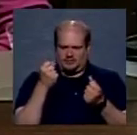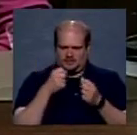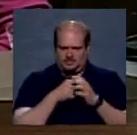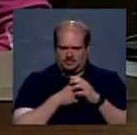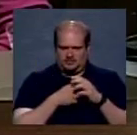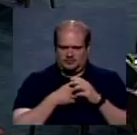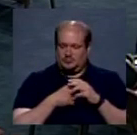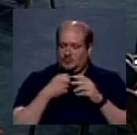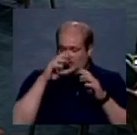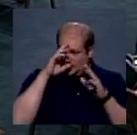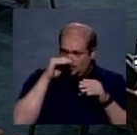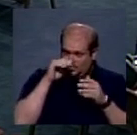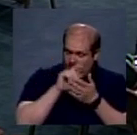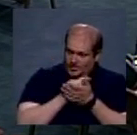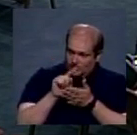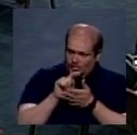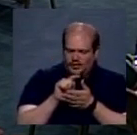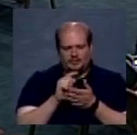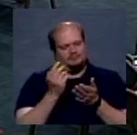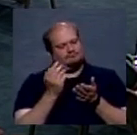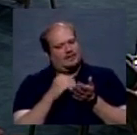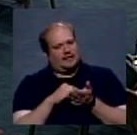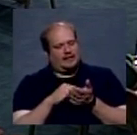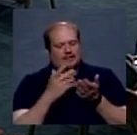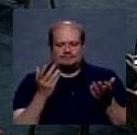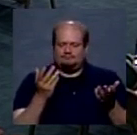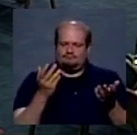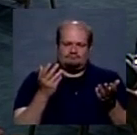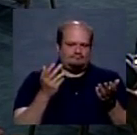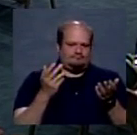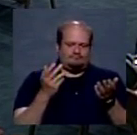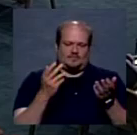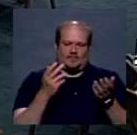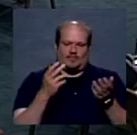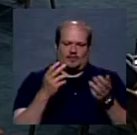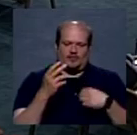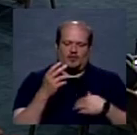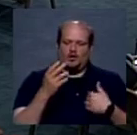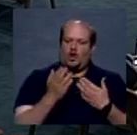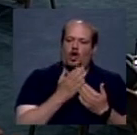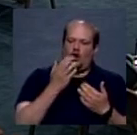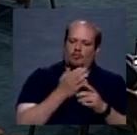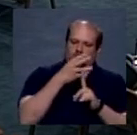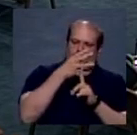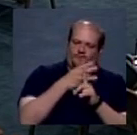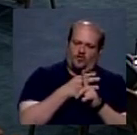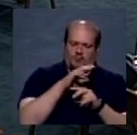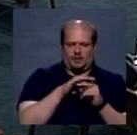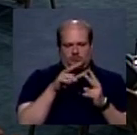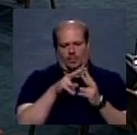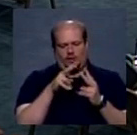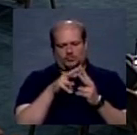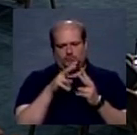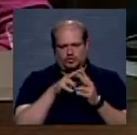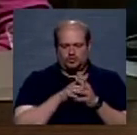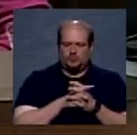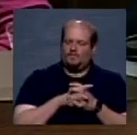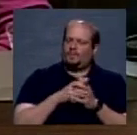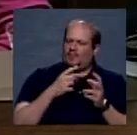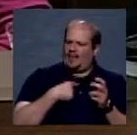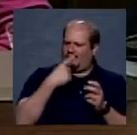we expect a week? Again, I would my expectation almost is 4 months on those two. So. Right, and I think